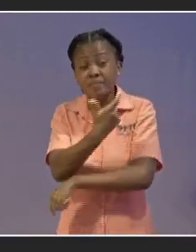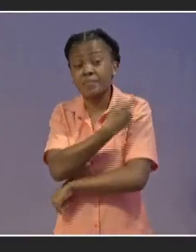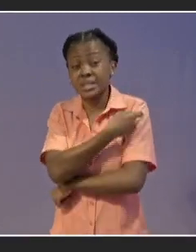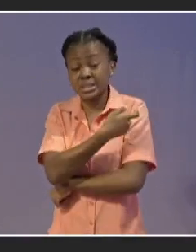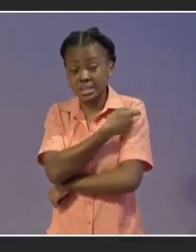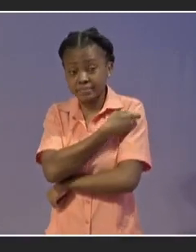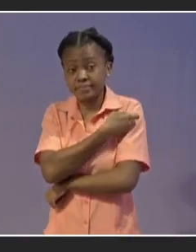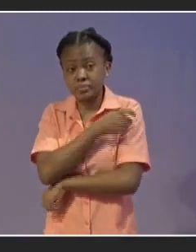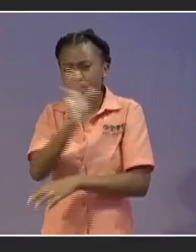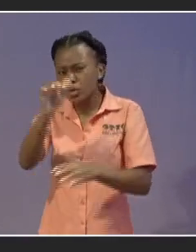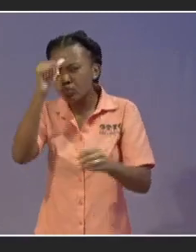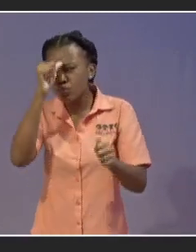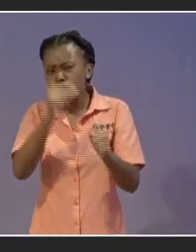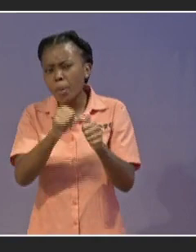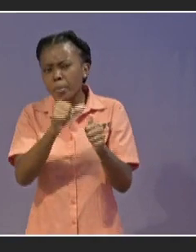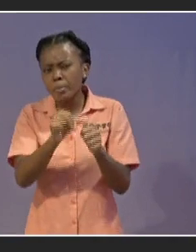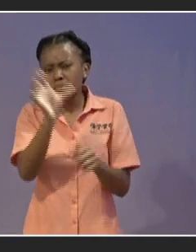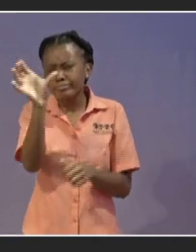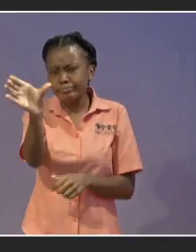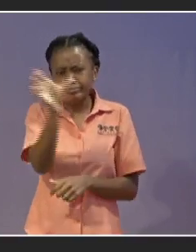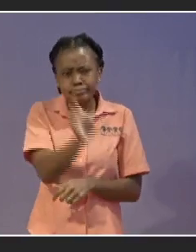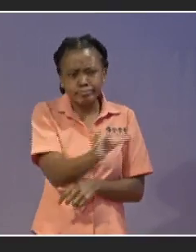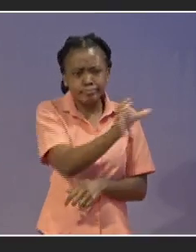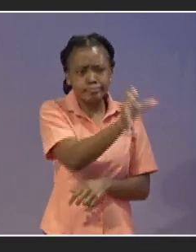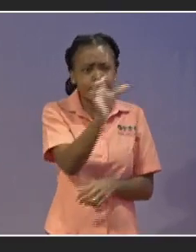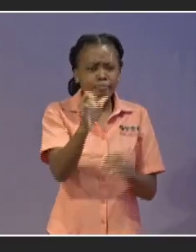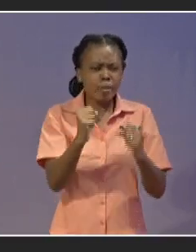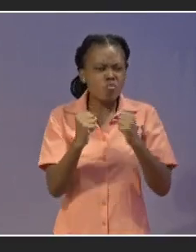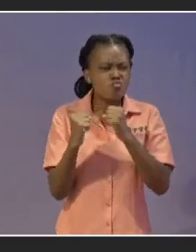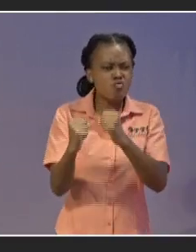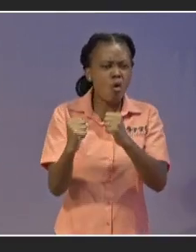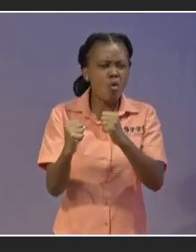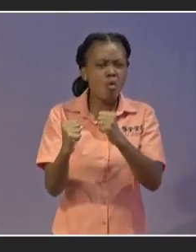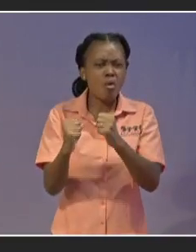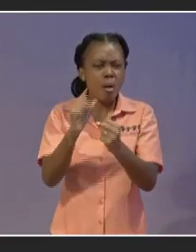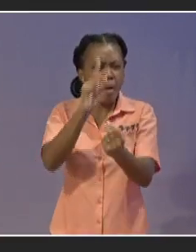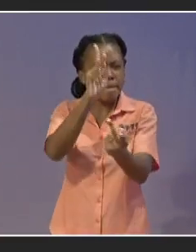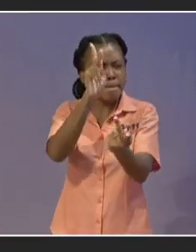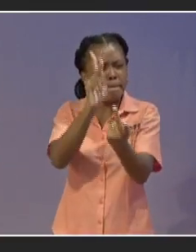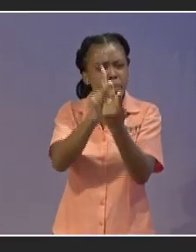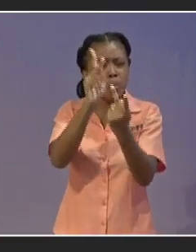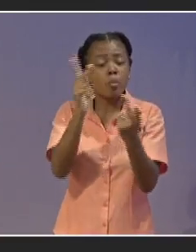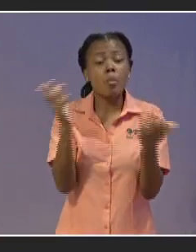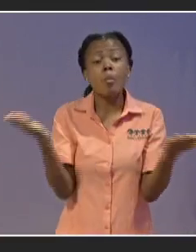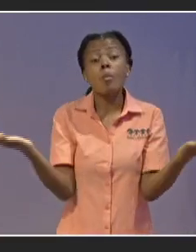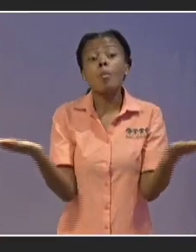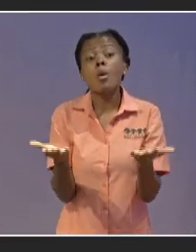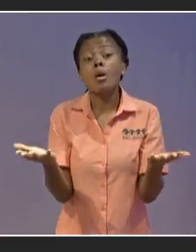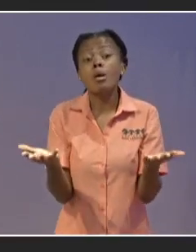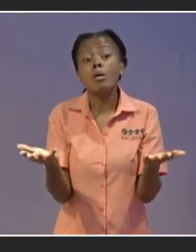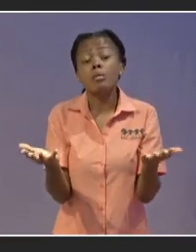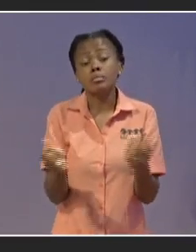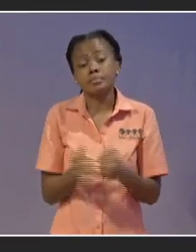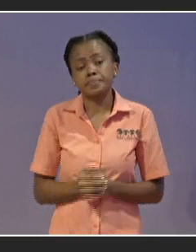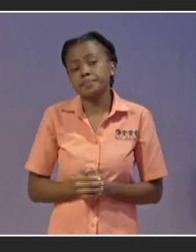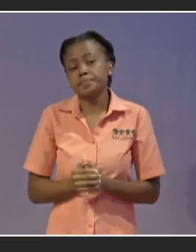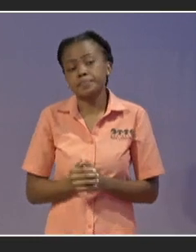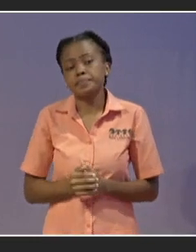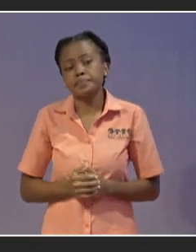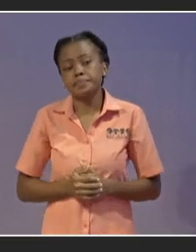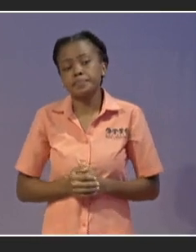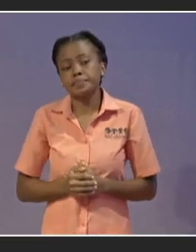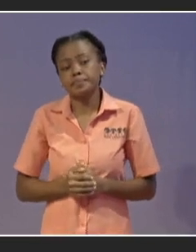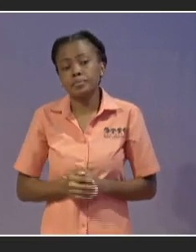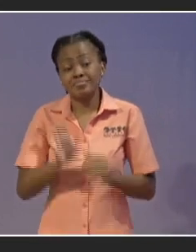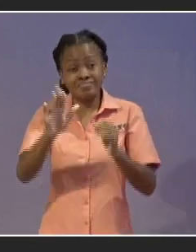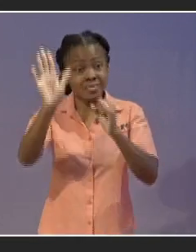5 pillars. We have the physical health, mental health, immune health, and also we talk about